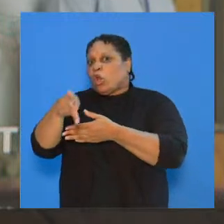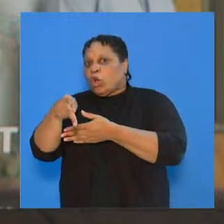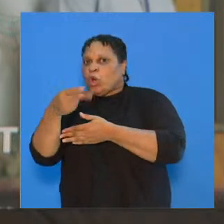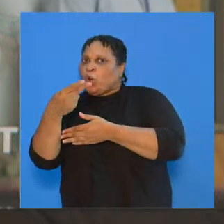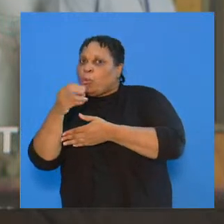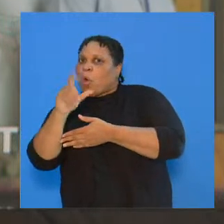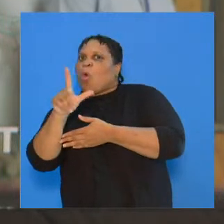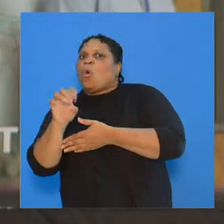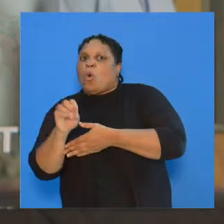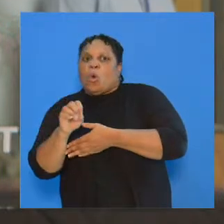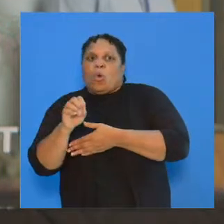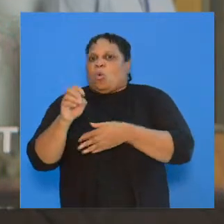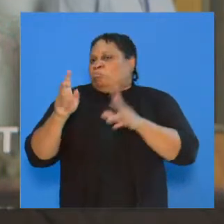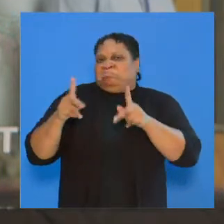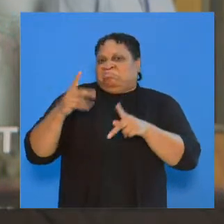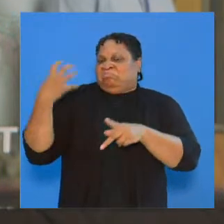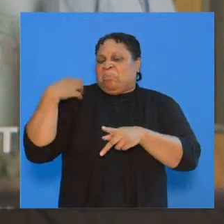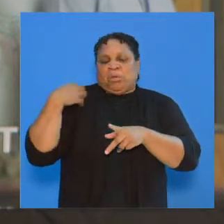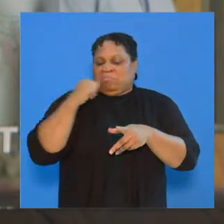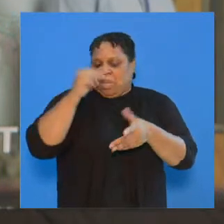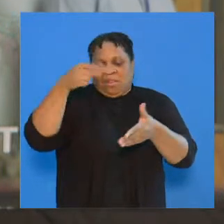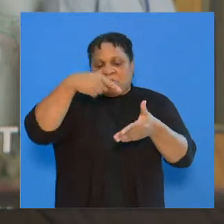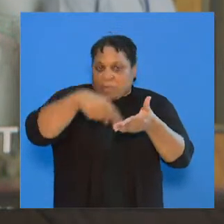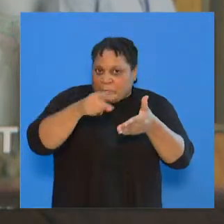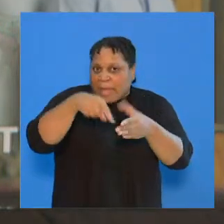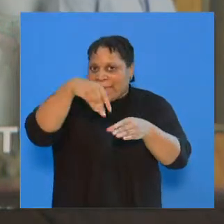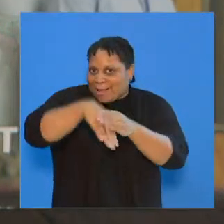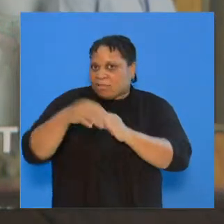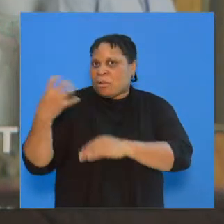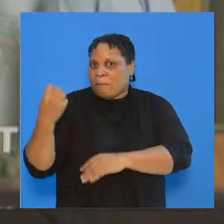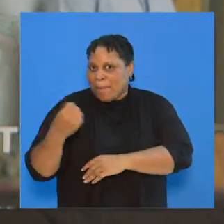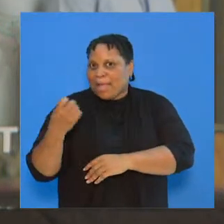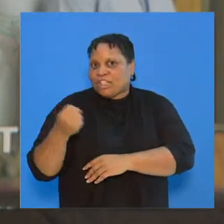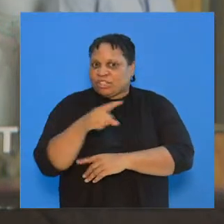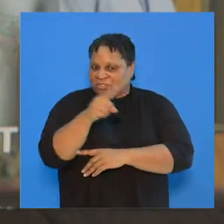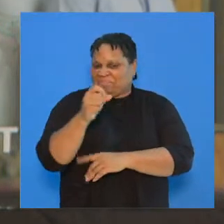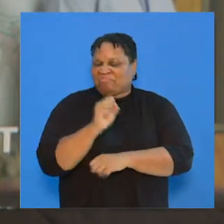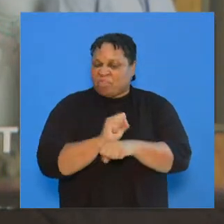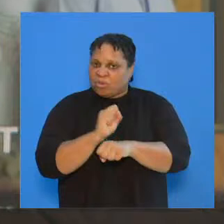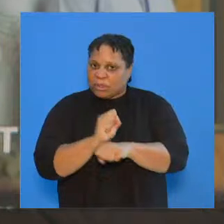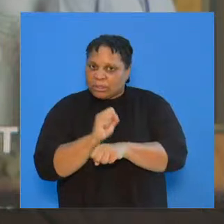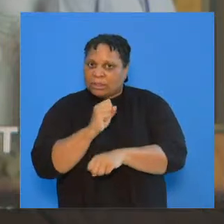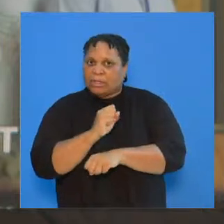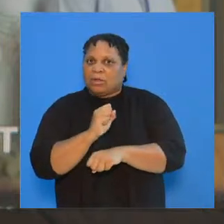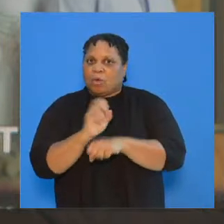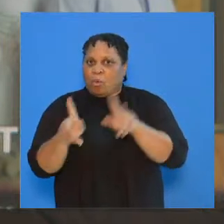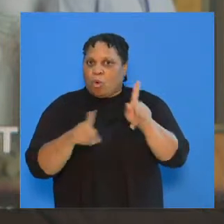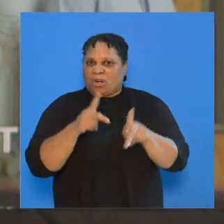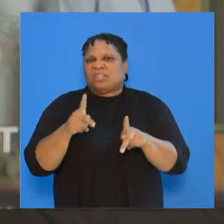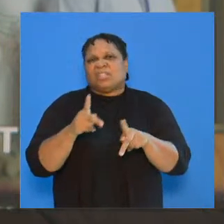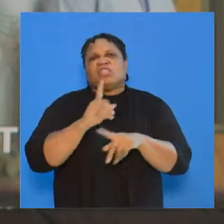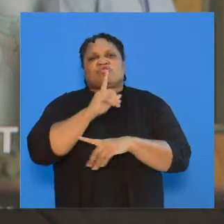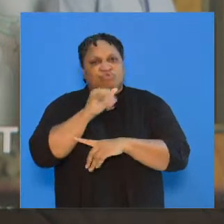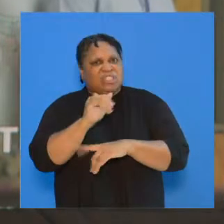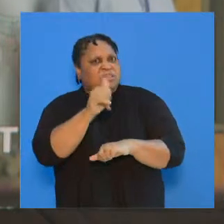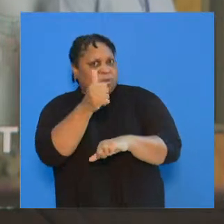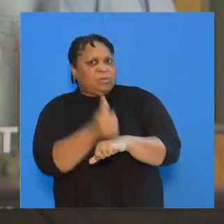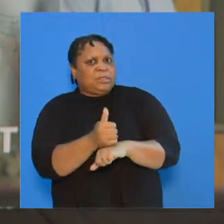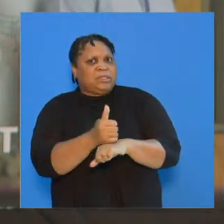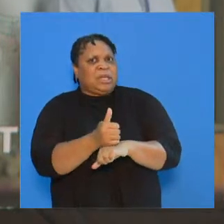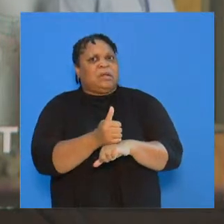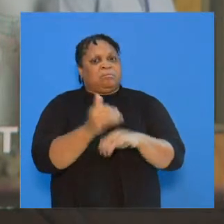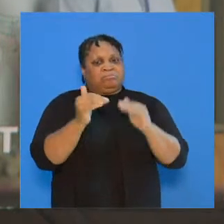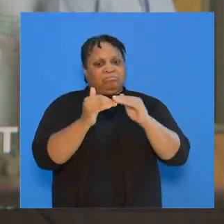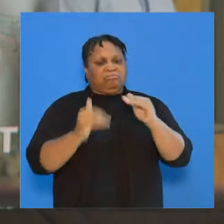to pay into the national pension scheme for their expatriate workers, which essentially made foreign workers cheaper than Bermudian